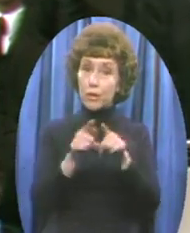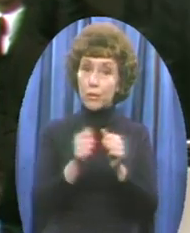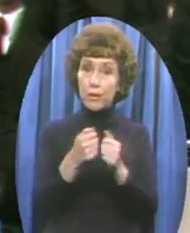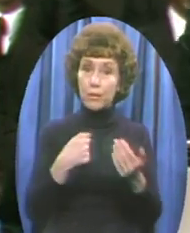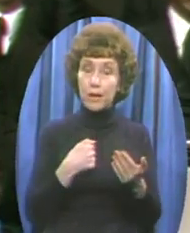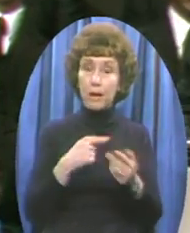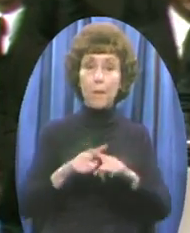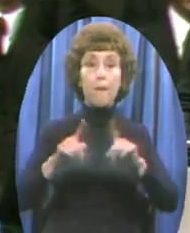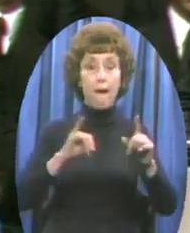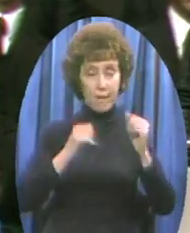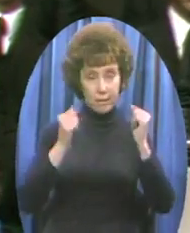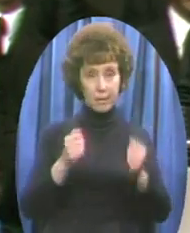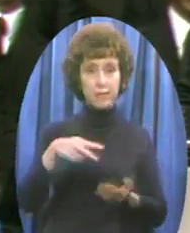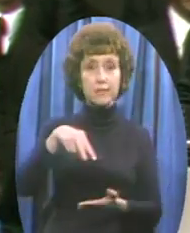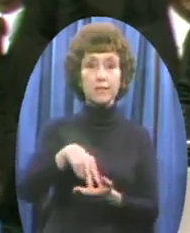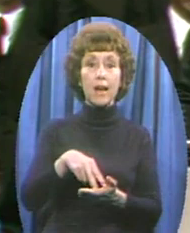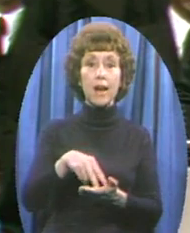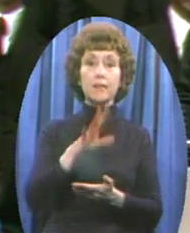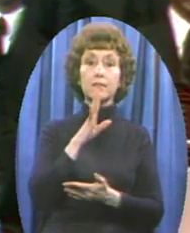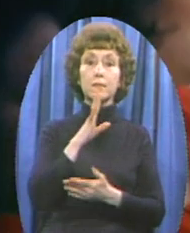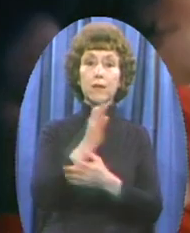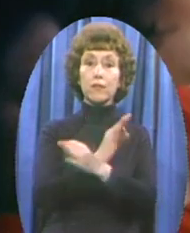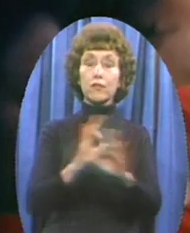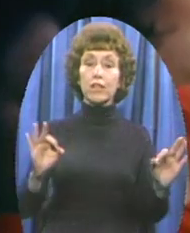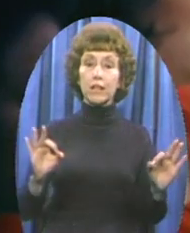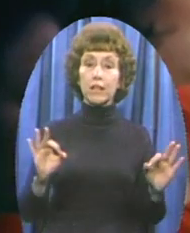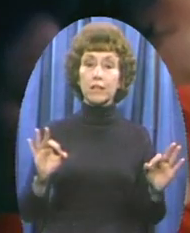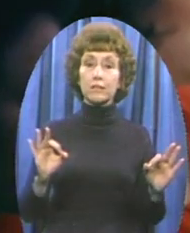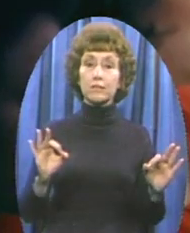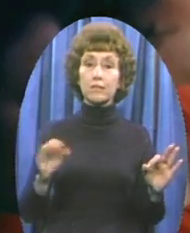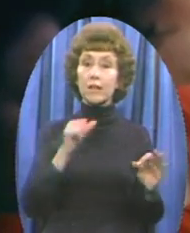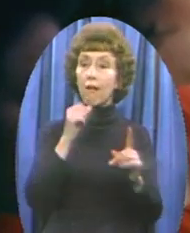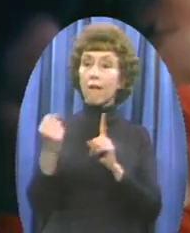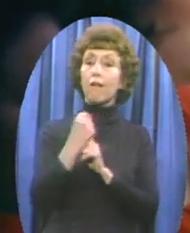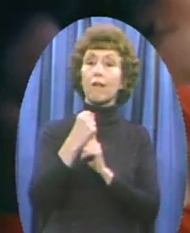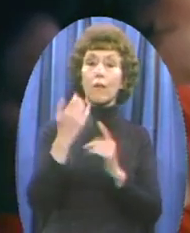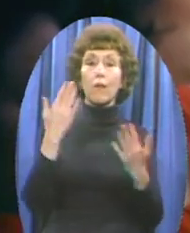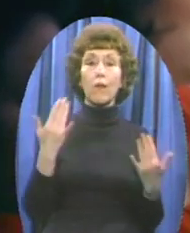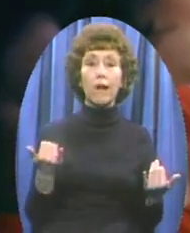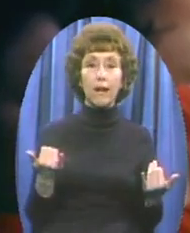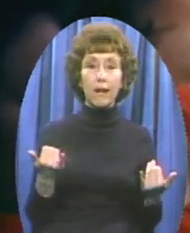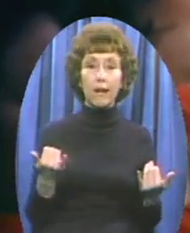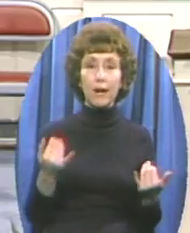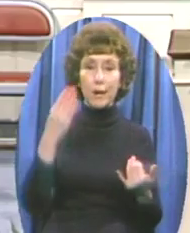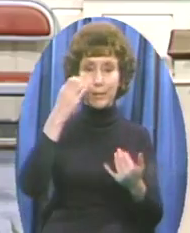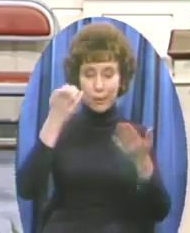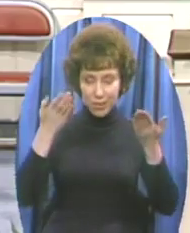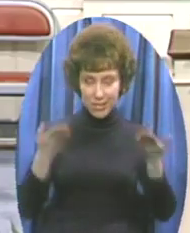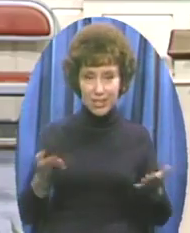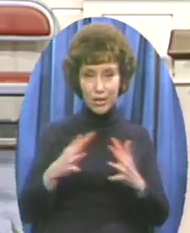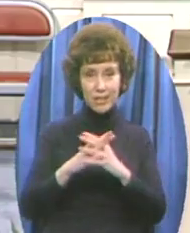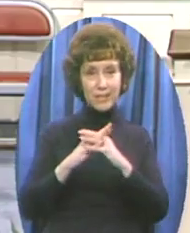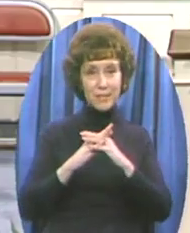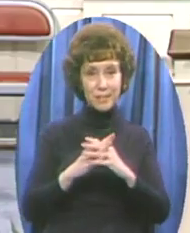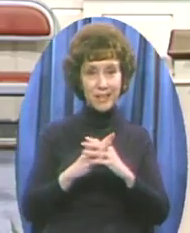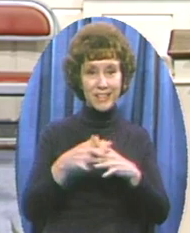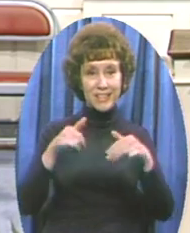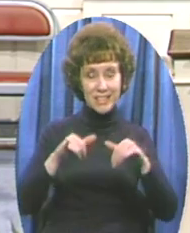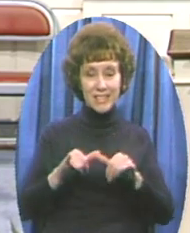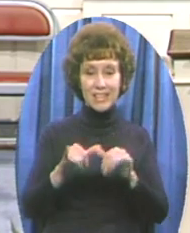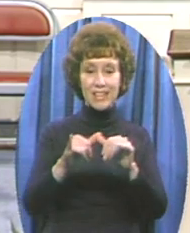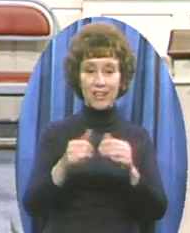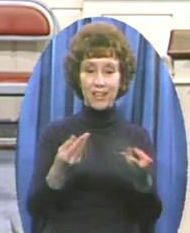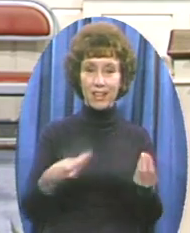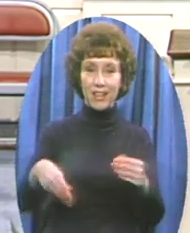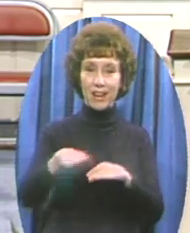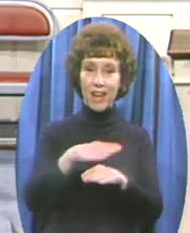of that and nothing is done about it. Why? Because this is America. This is still the land of the